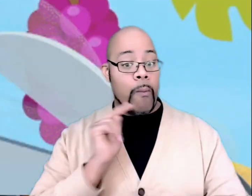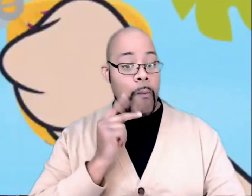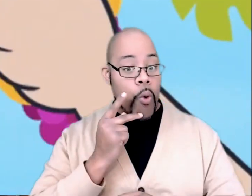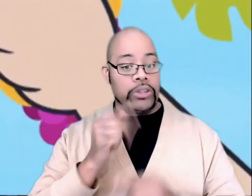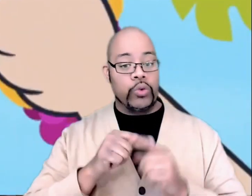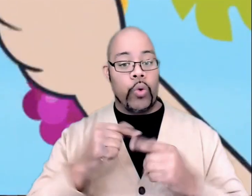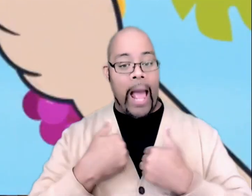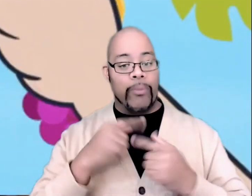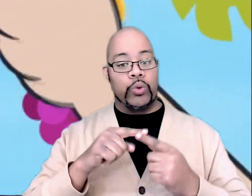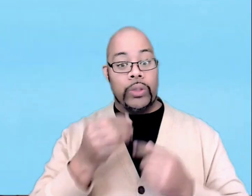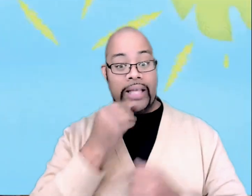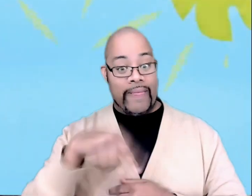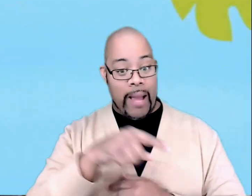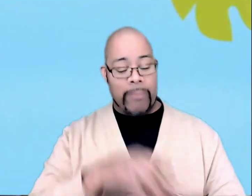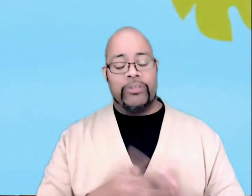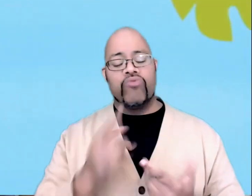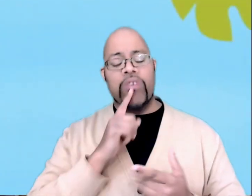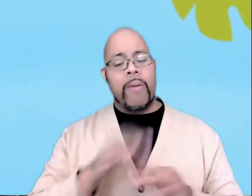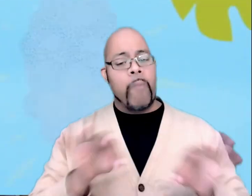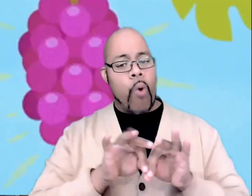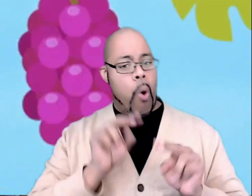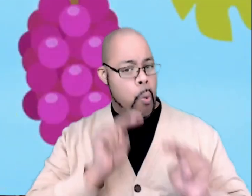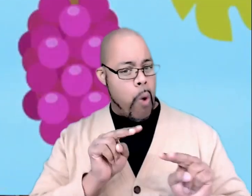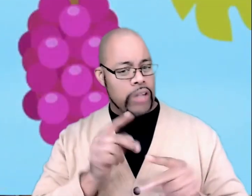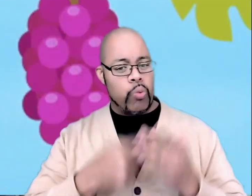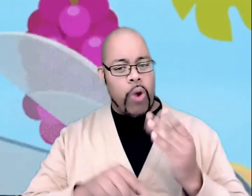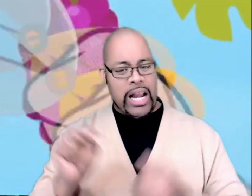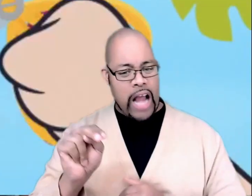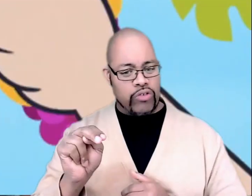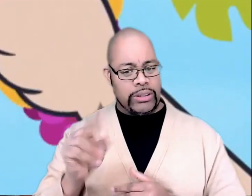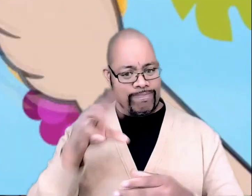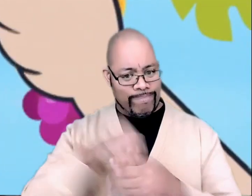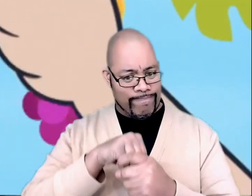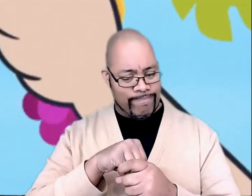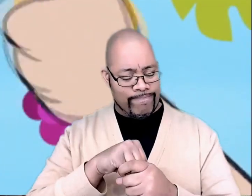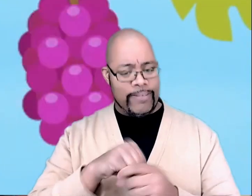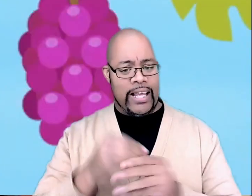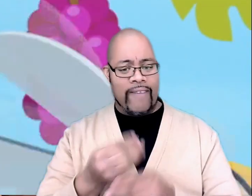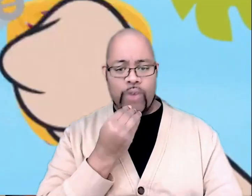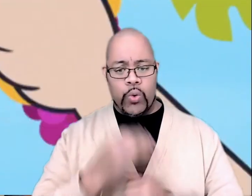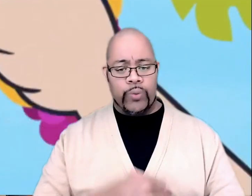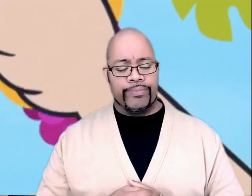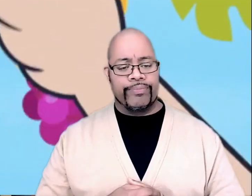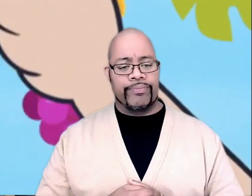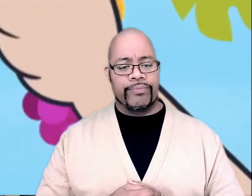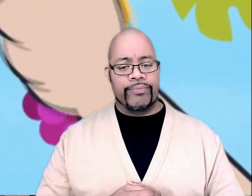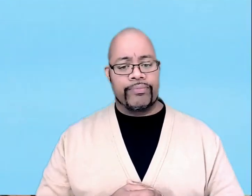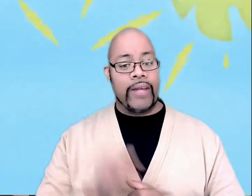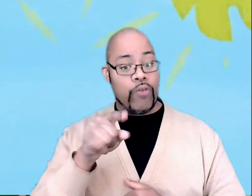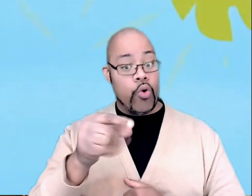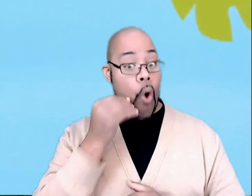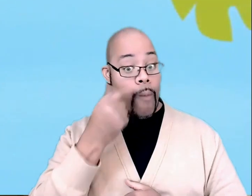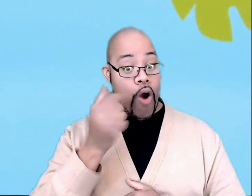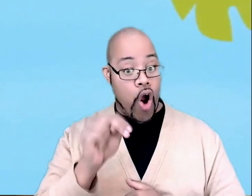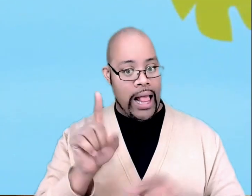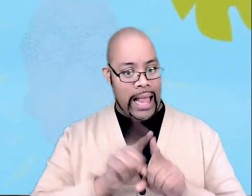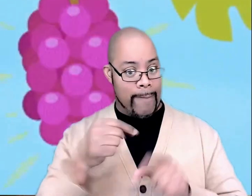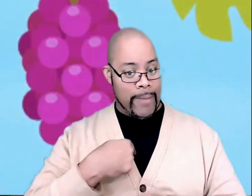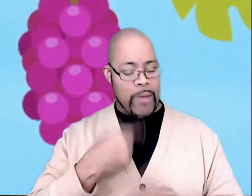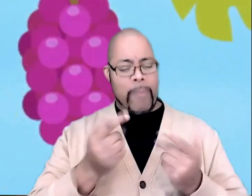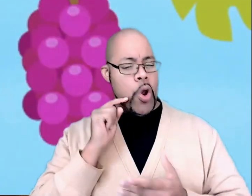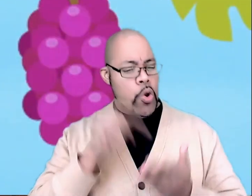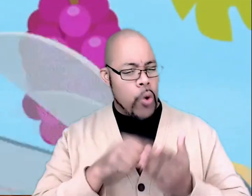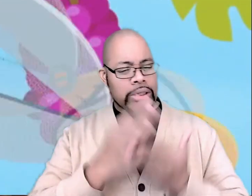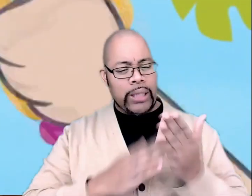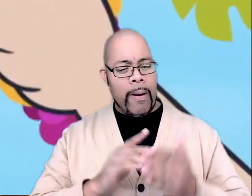to animals that eat them. So it's really important for us to watch out what the nitrogen concentration is in our food. In fact, if you're a home gardener like me, you